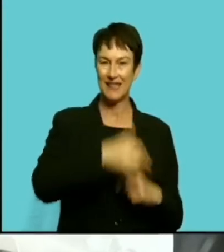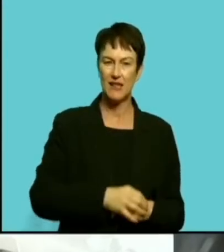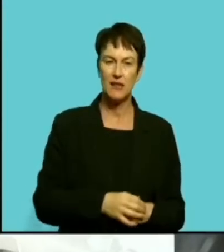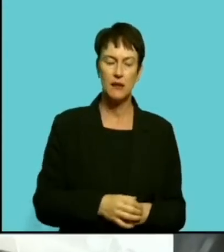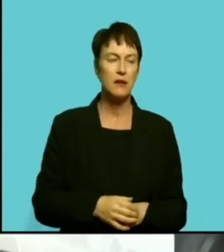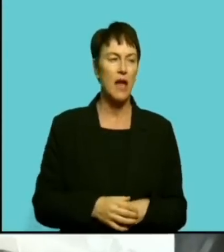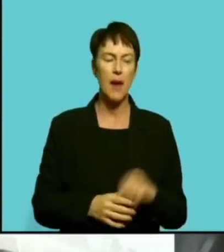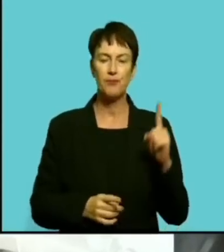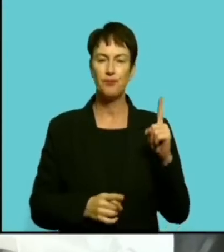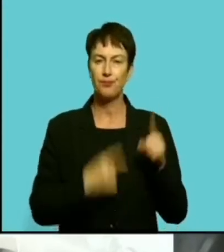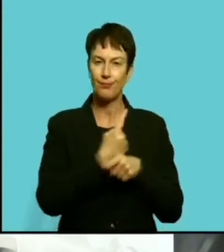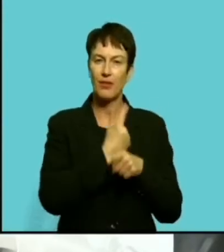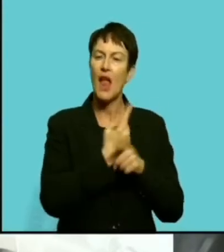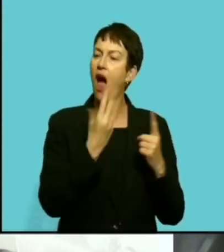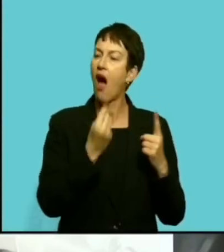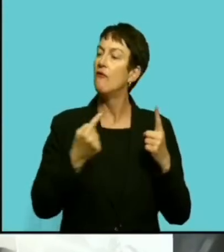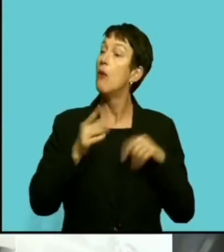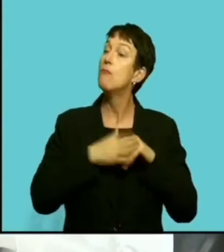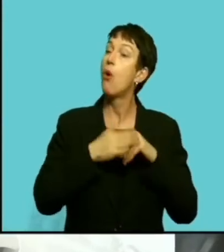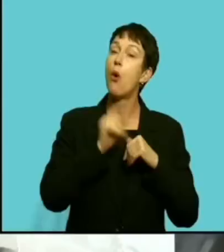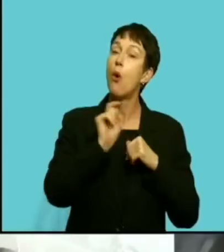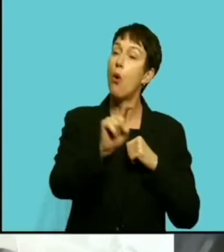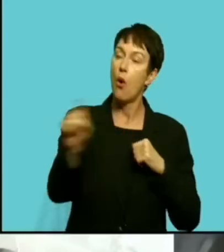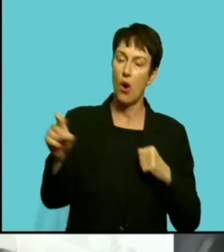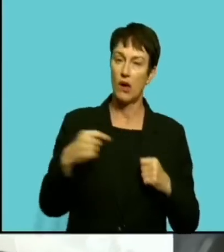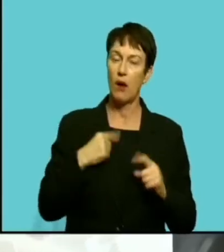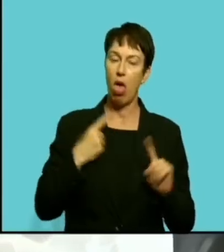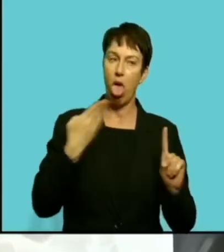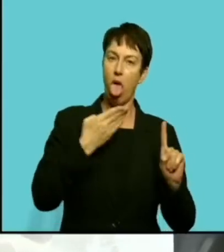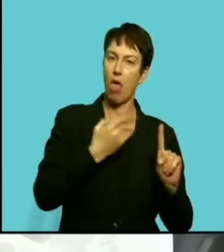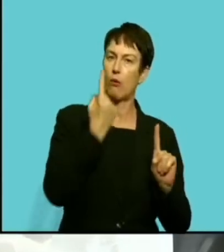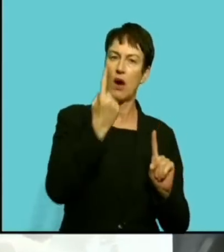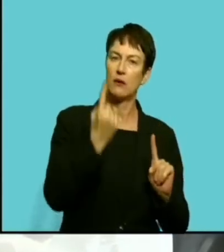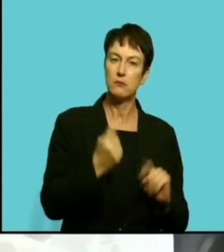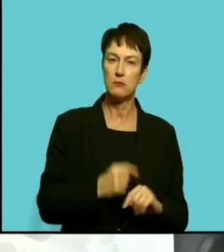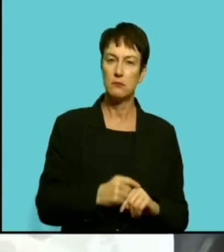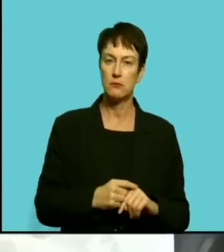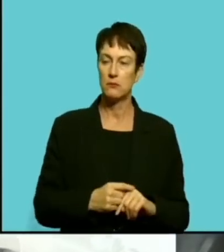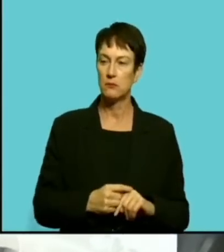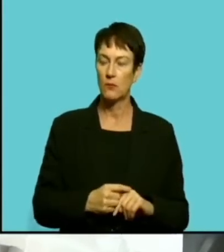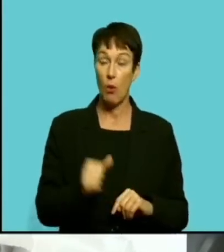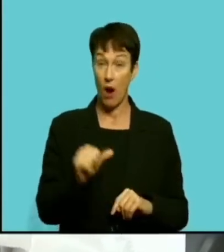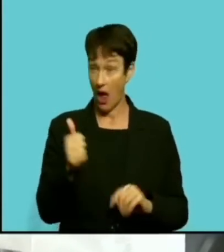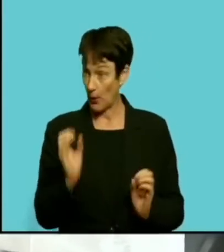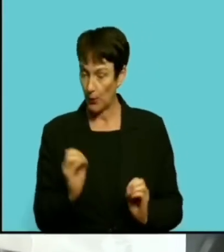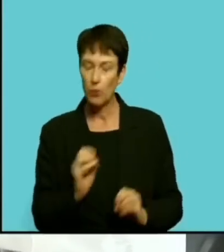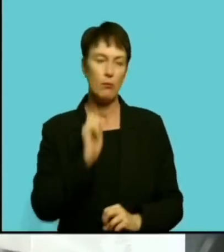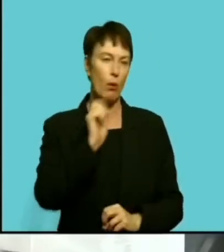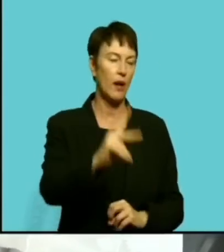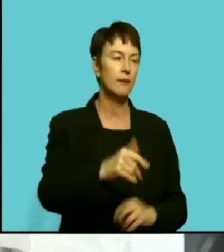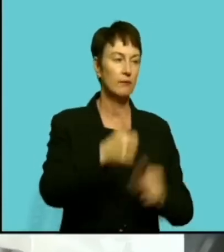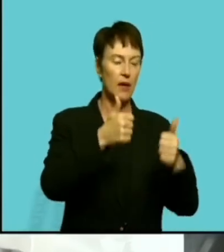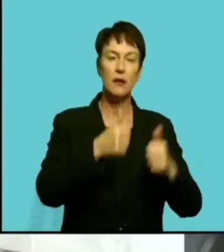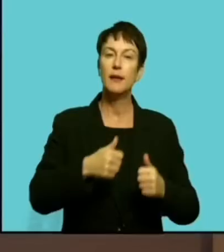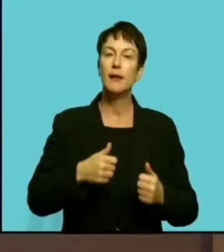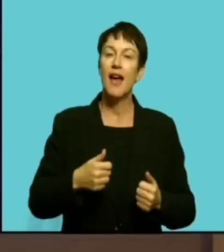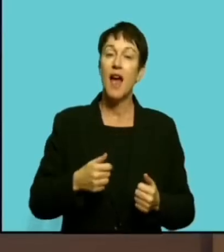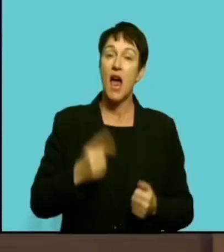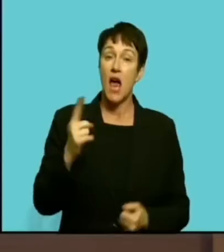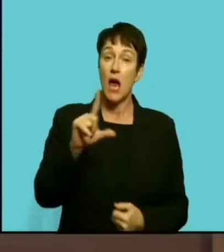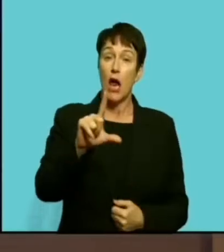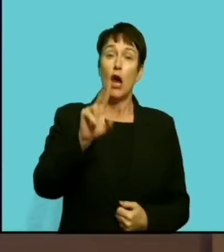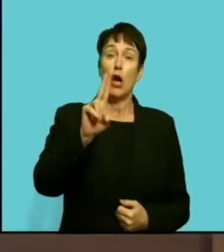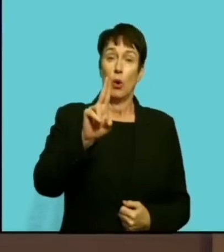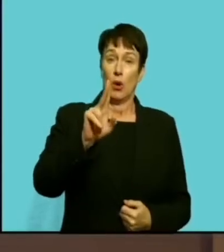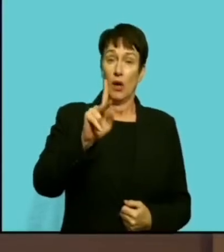other other journalists so that we do not go? No, there aren't any Okay, others. let me deal with the Kanyo's question.